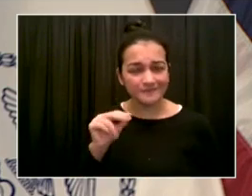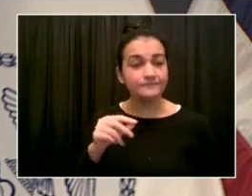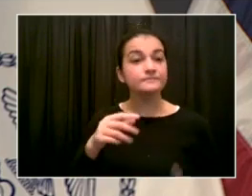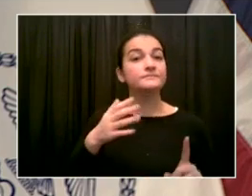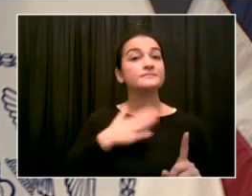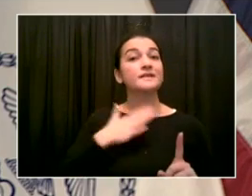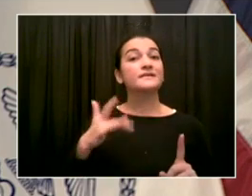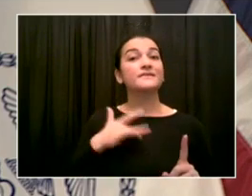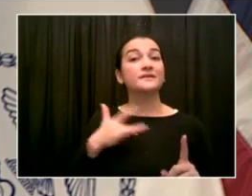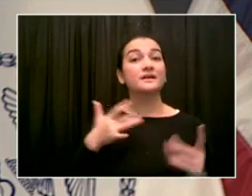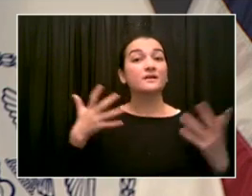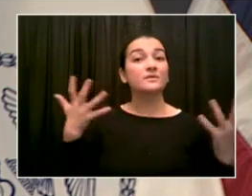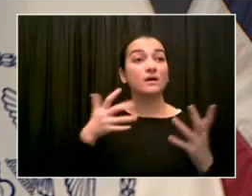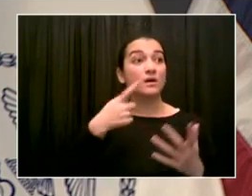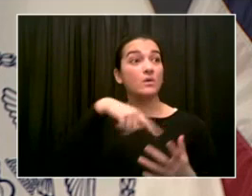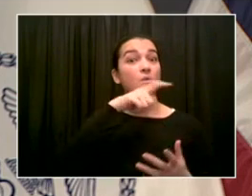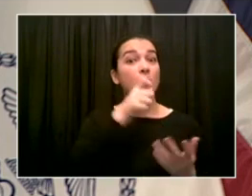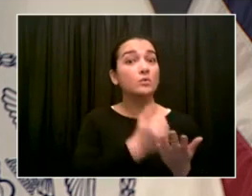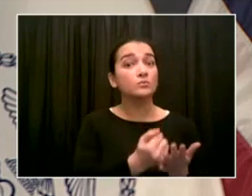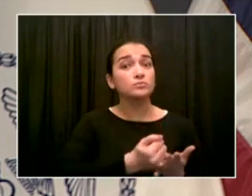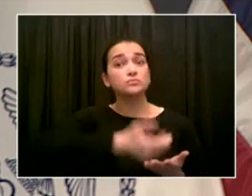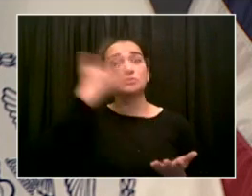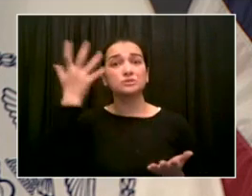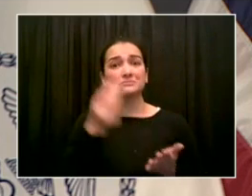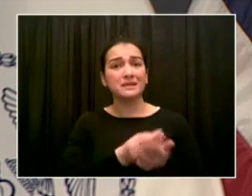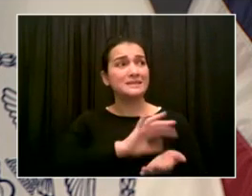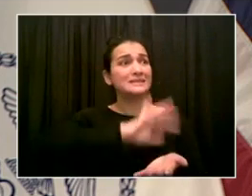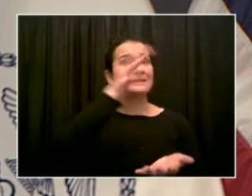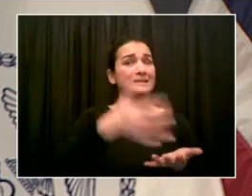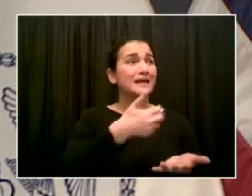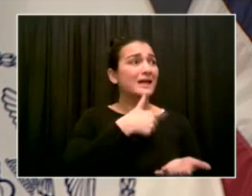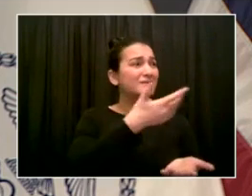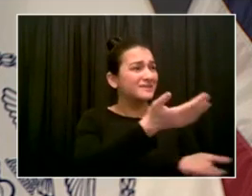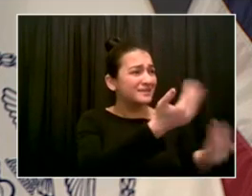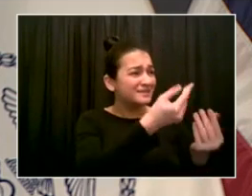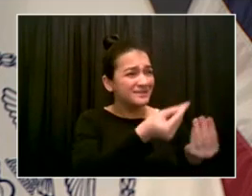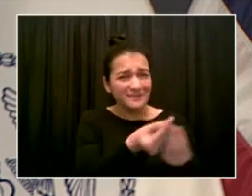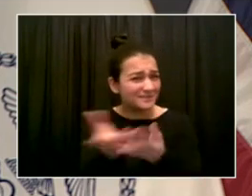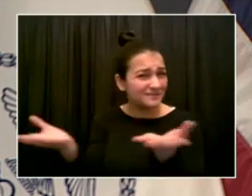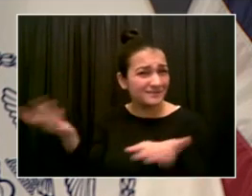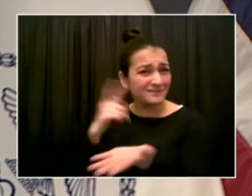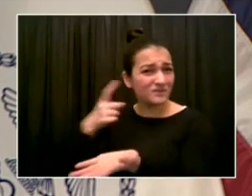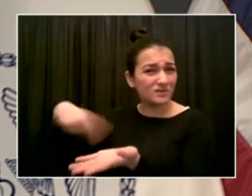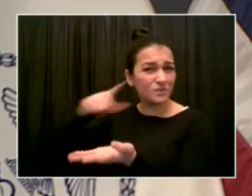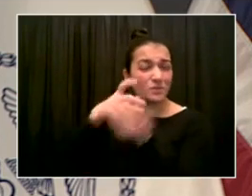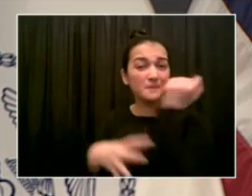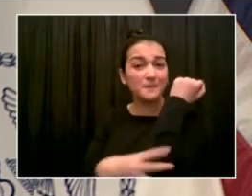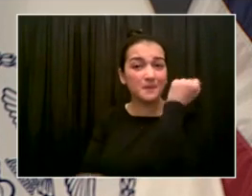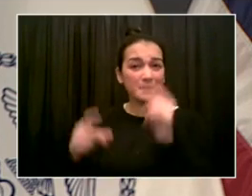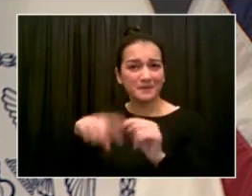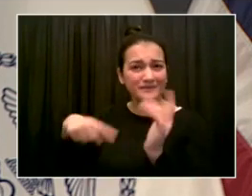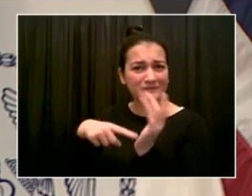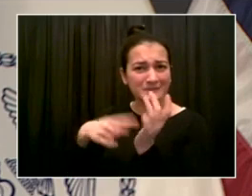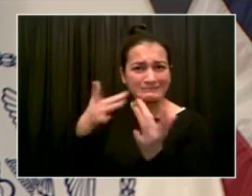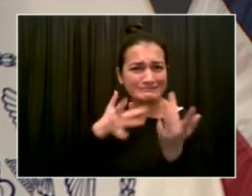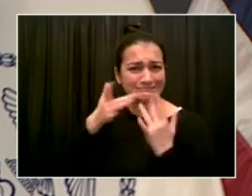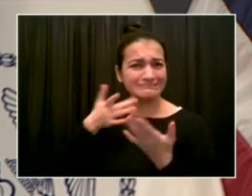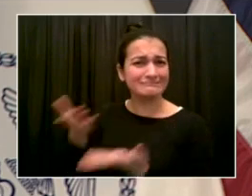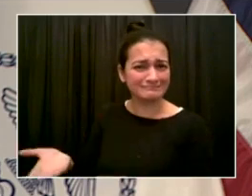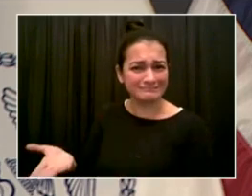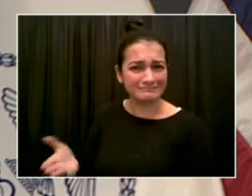been documented. It originally was documented in an amazing book by Juan Gonzalez. But it's been further documented